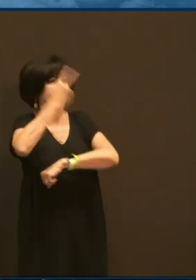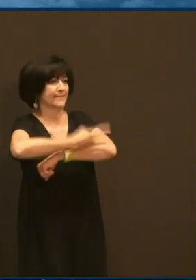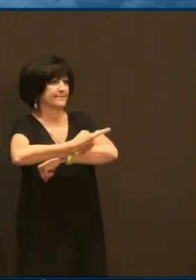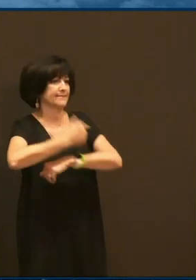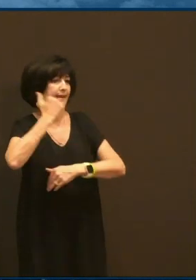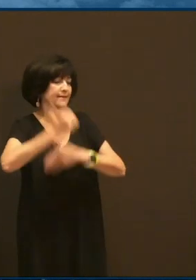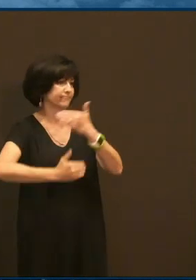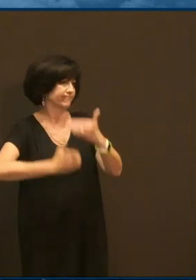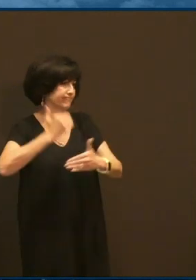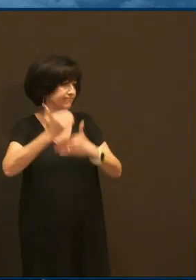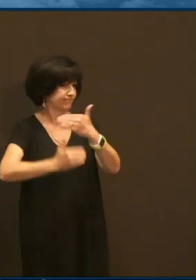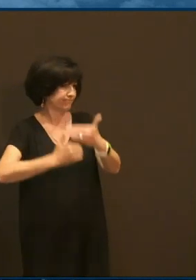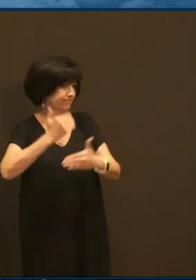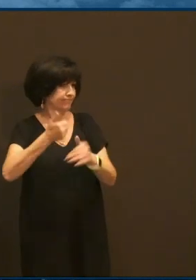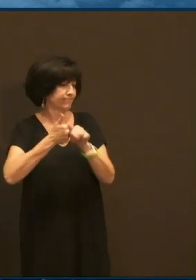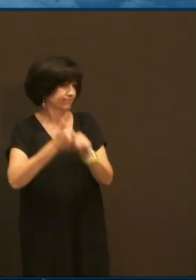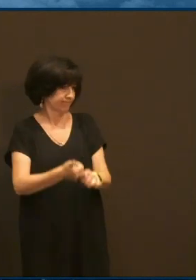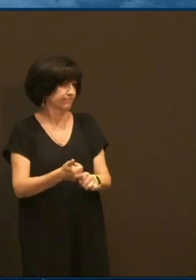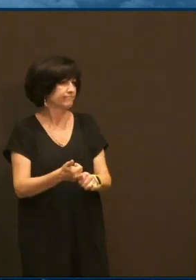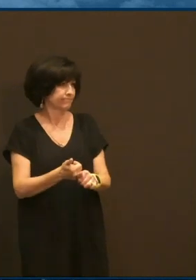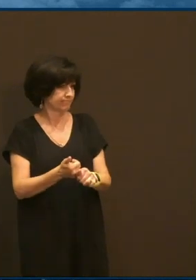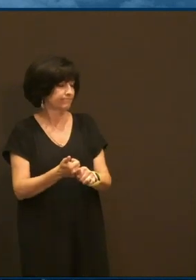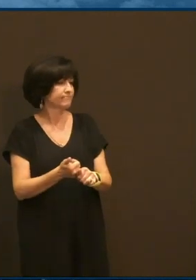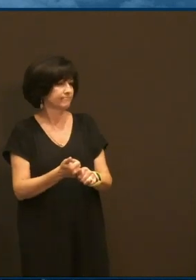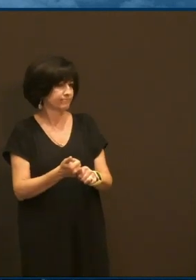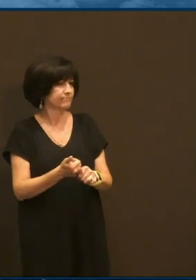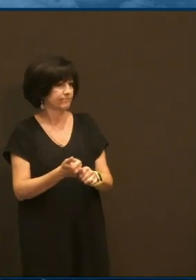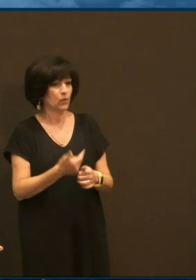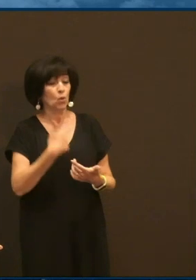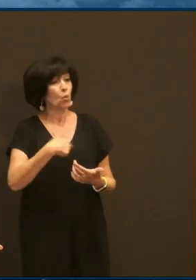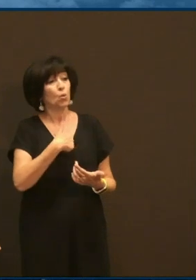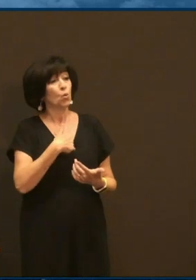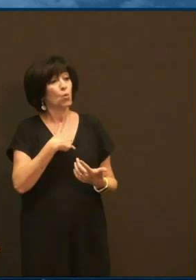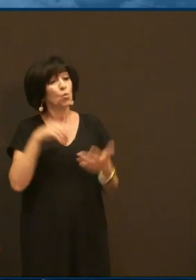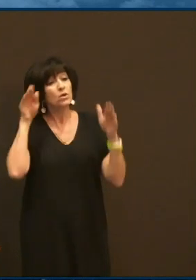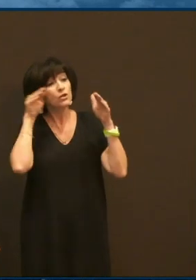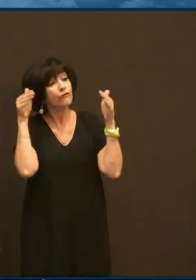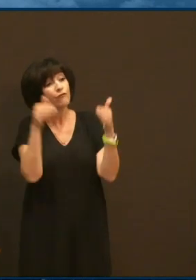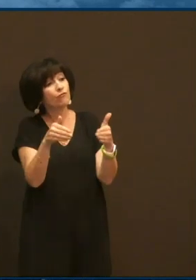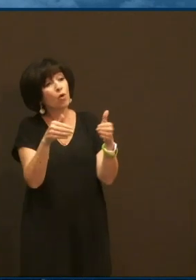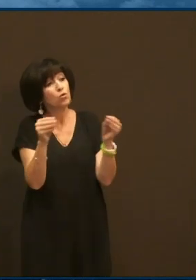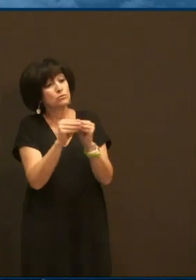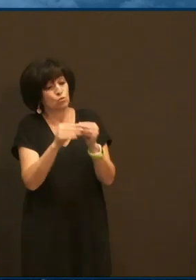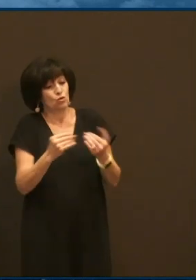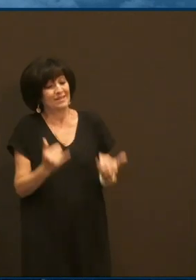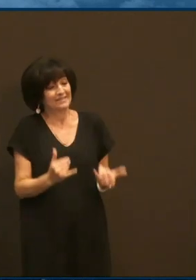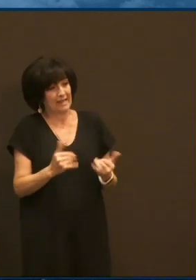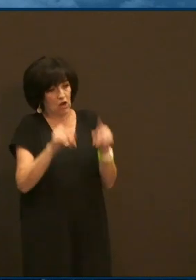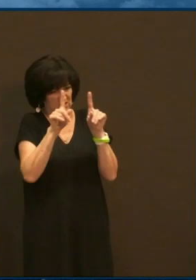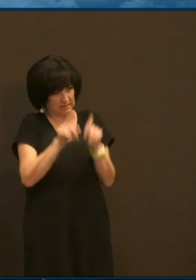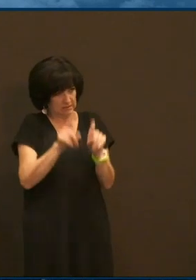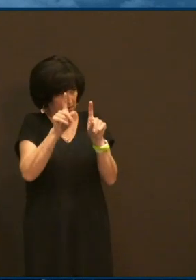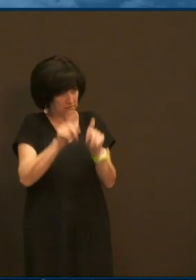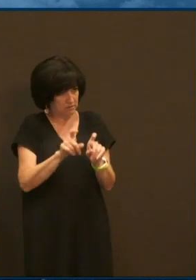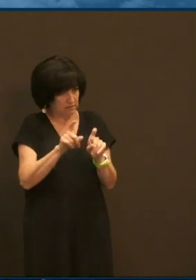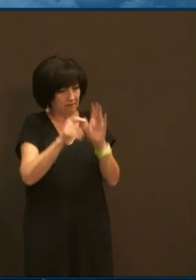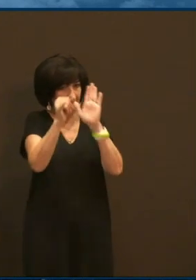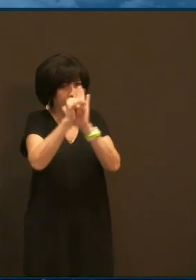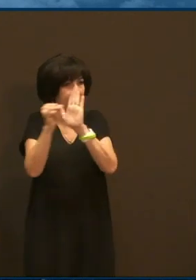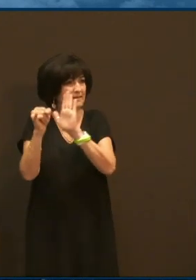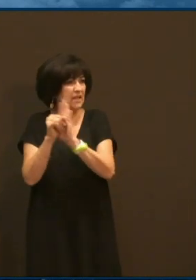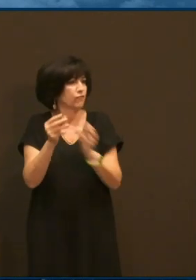now is on significant widespread testing, identifying cases